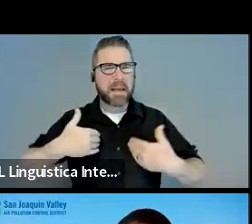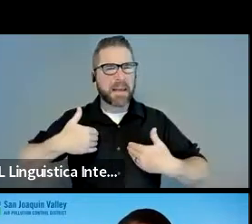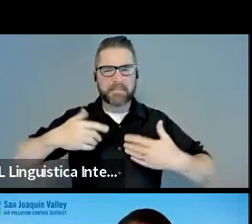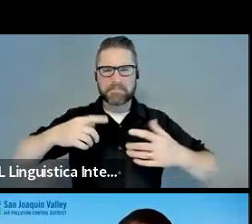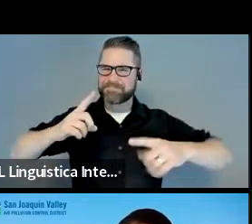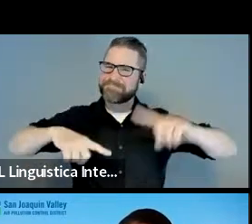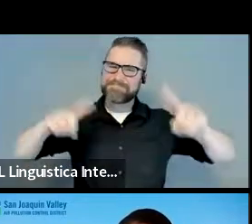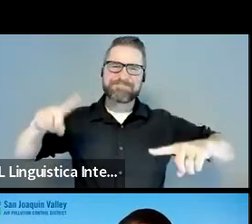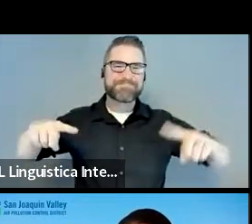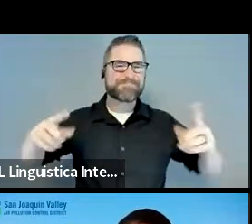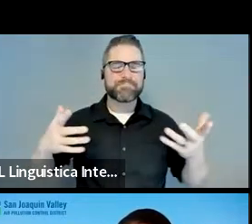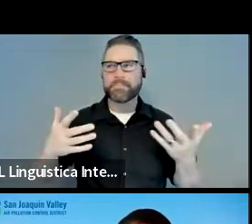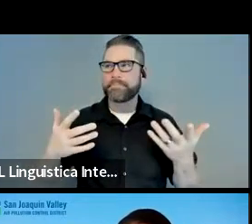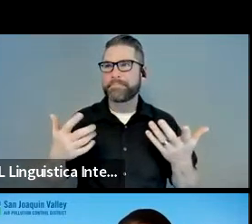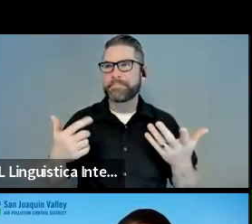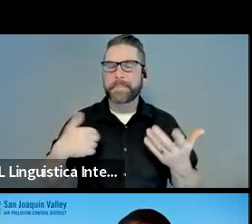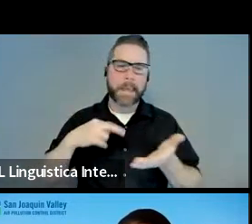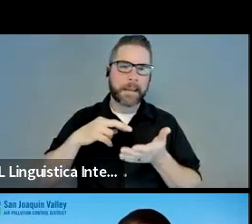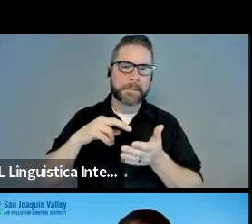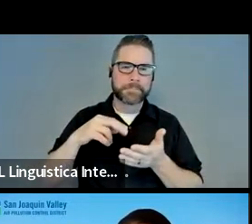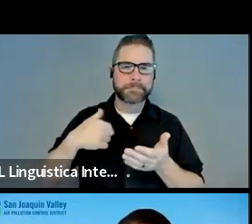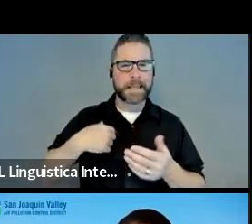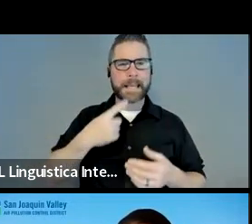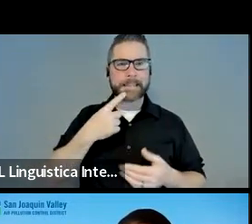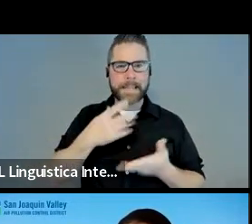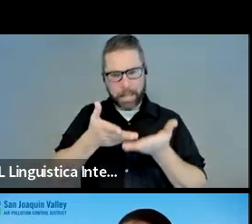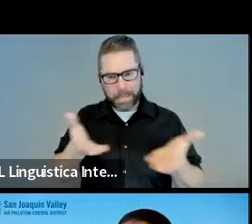and when I use the word items,